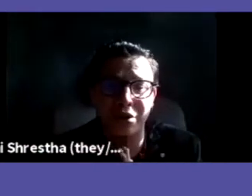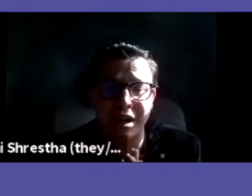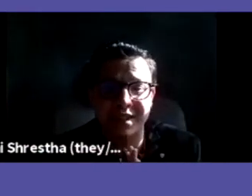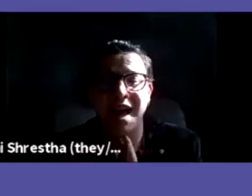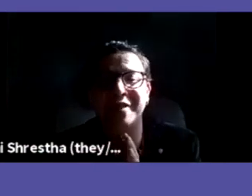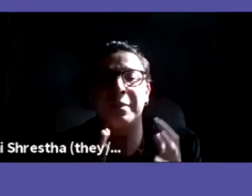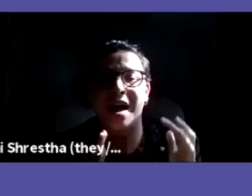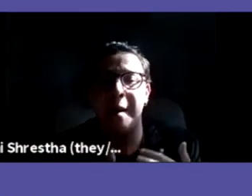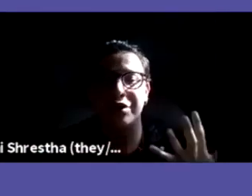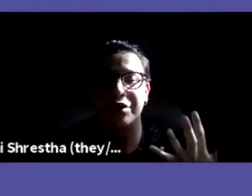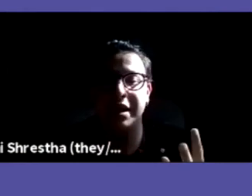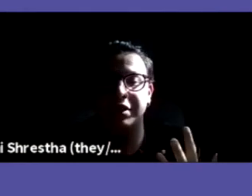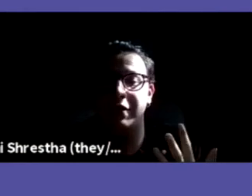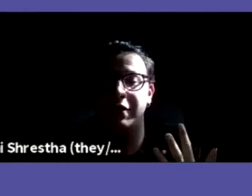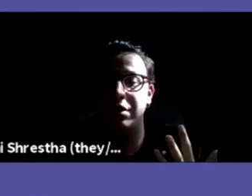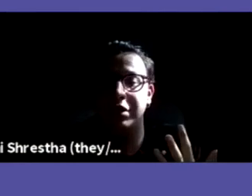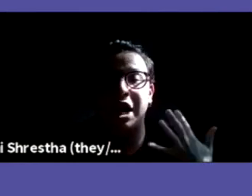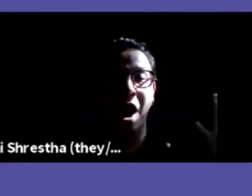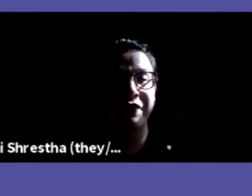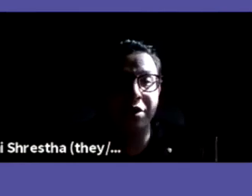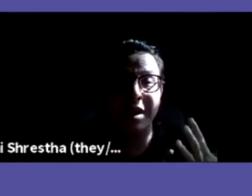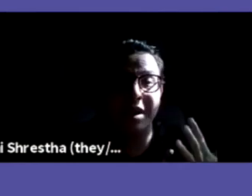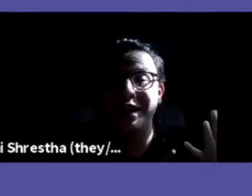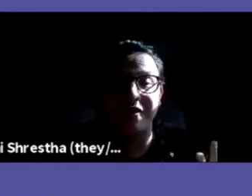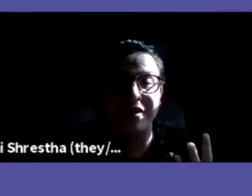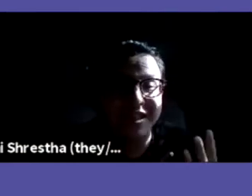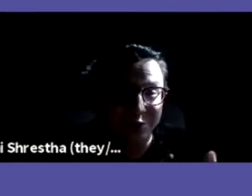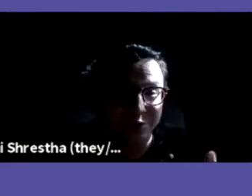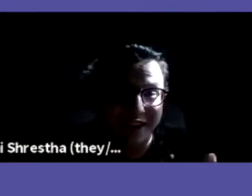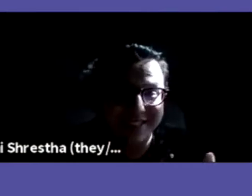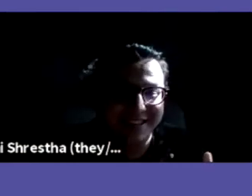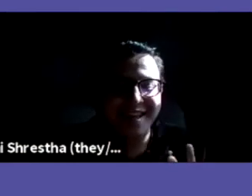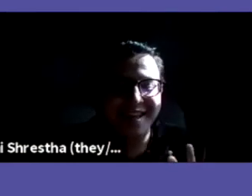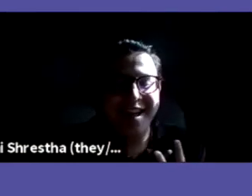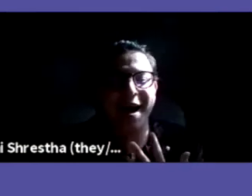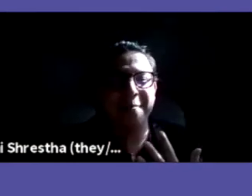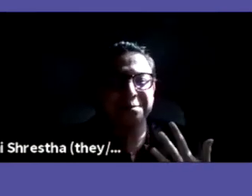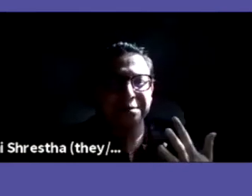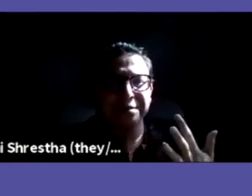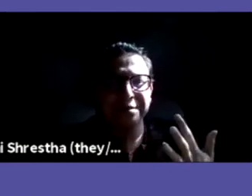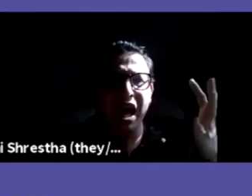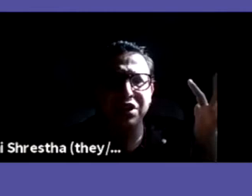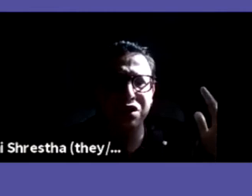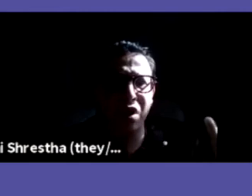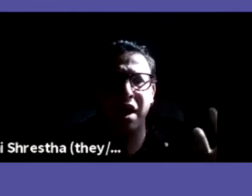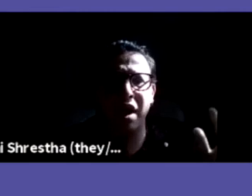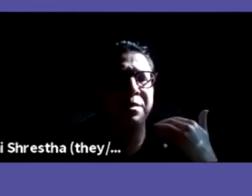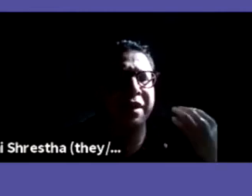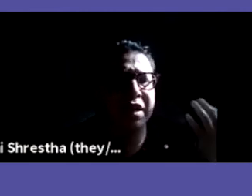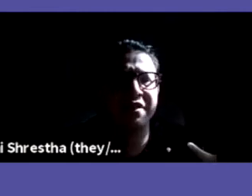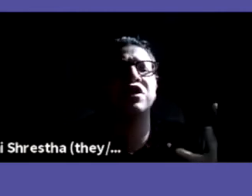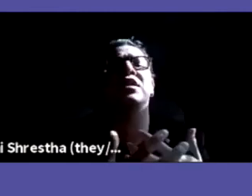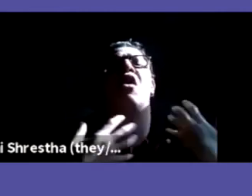us, there'll be an opportunity for some of you to come off mute and be in conversation with us. So